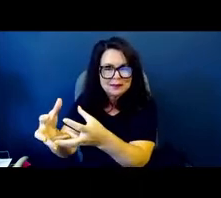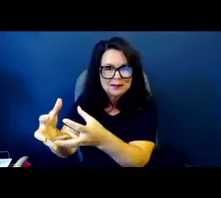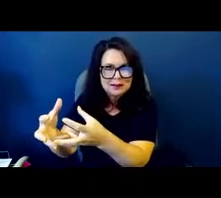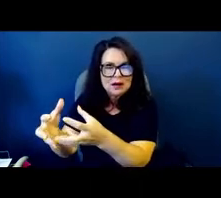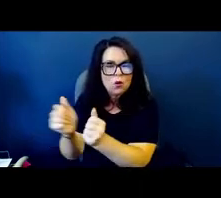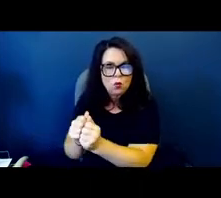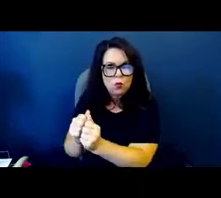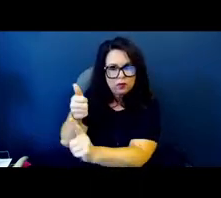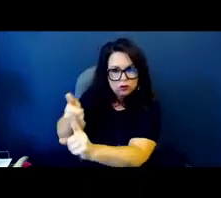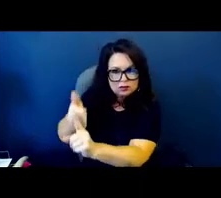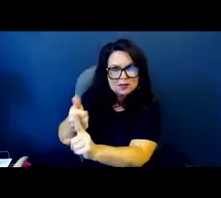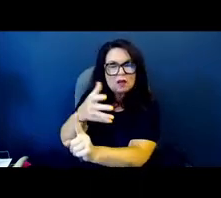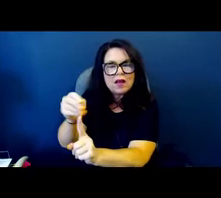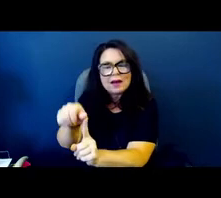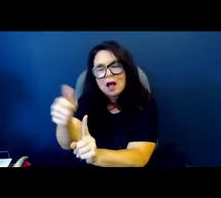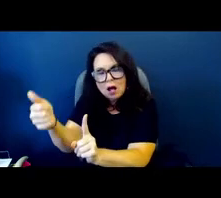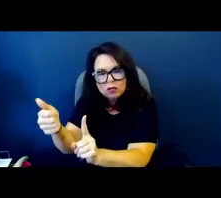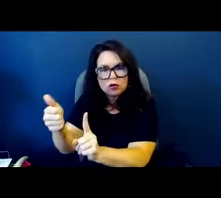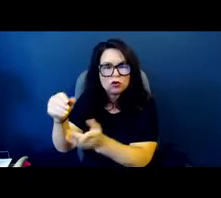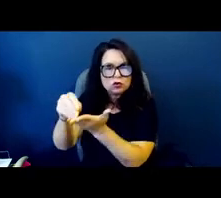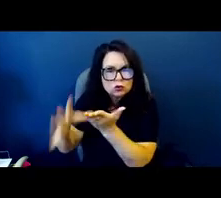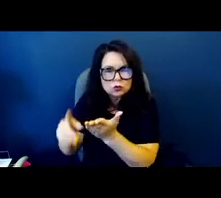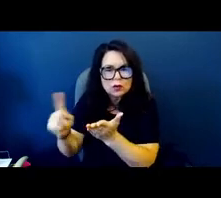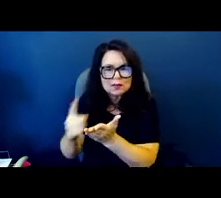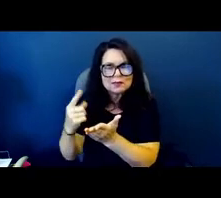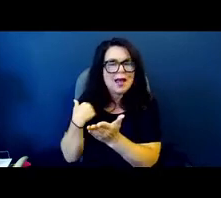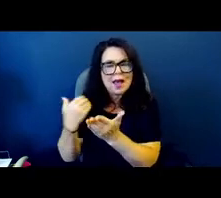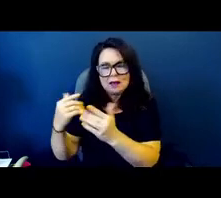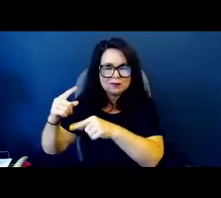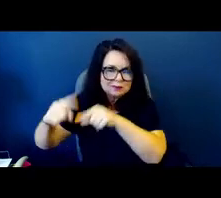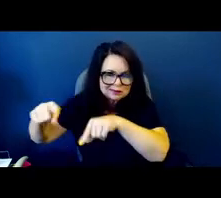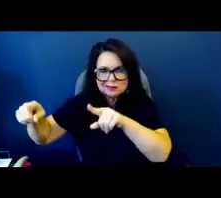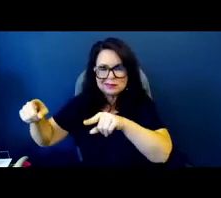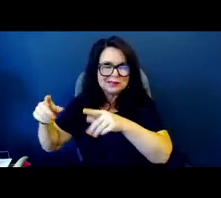varying types of disabilities. So it wasn't true